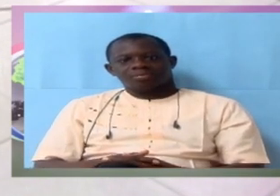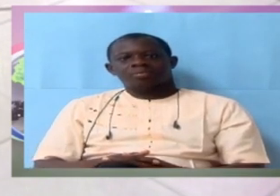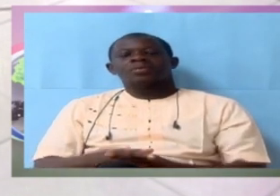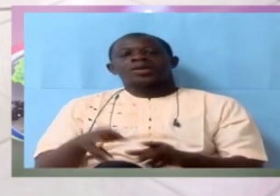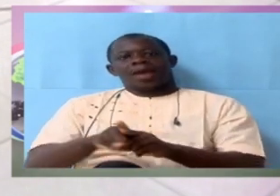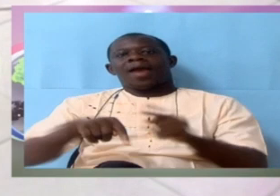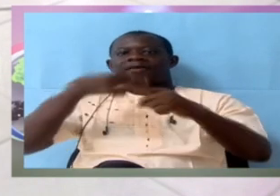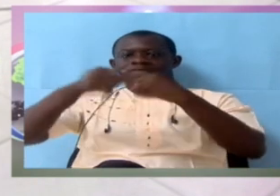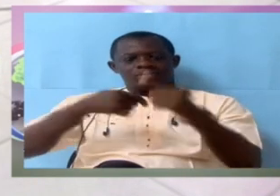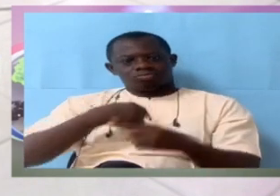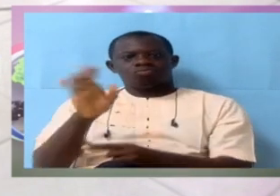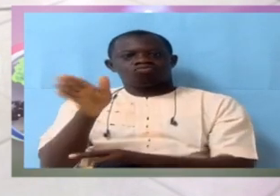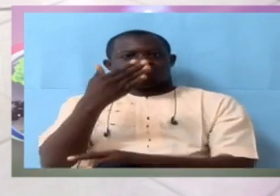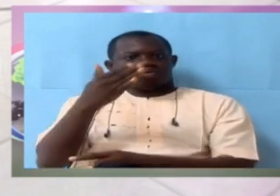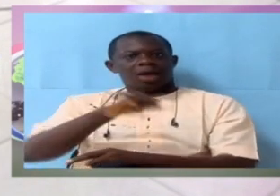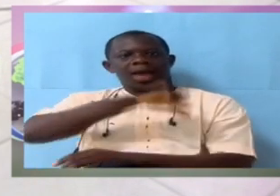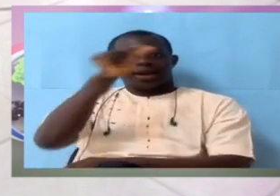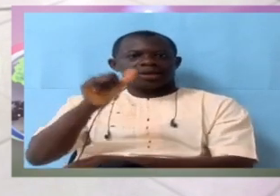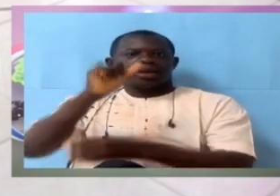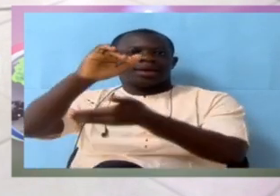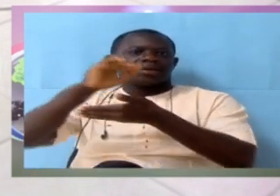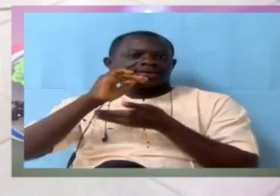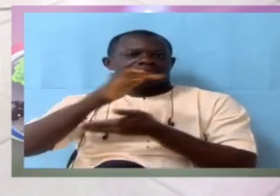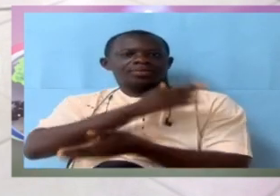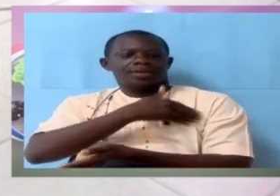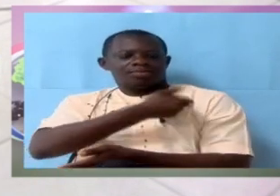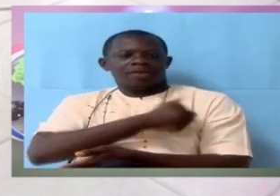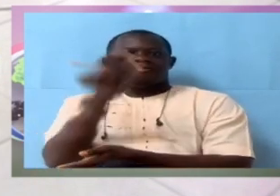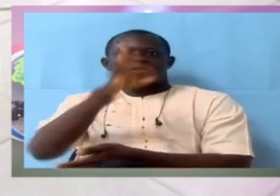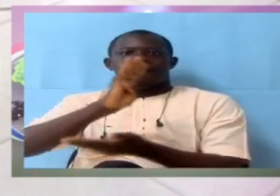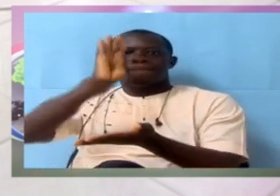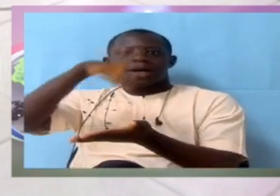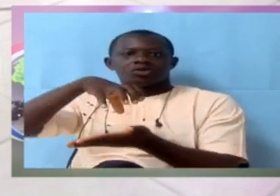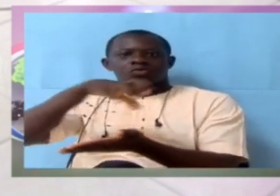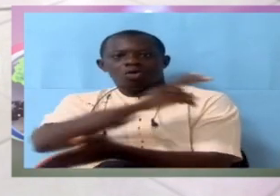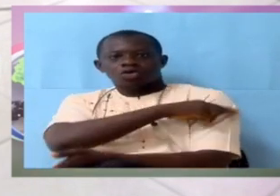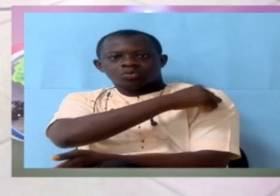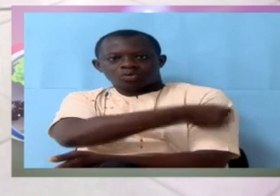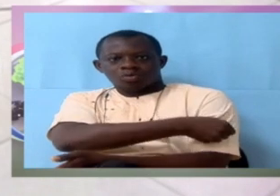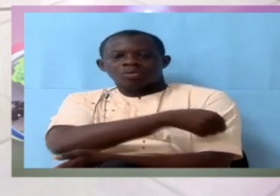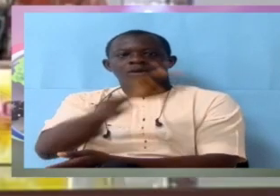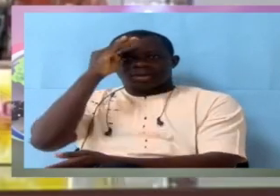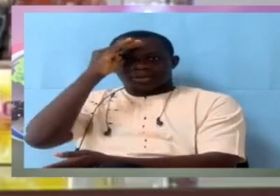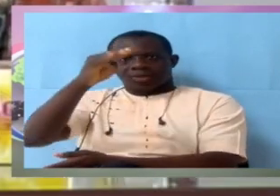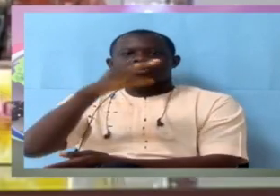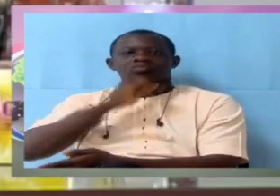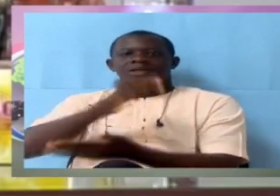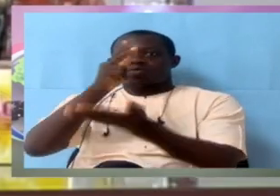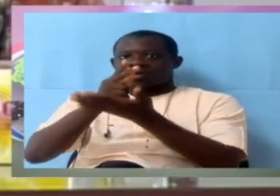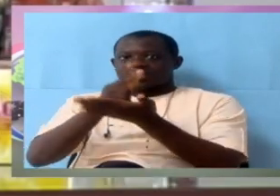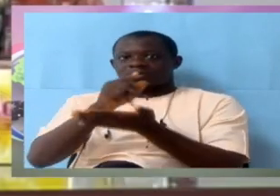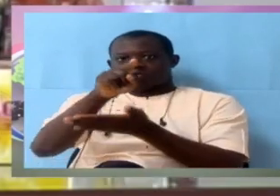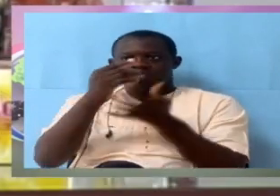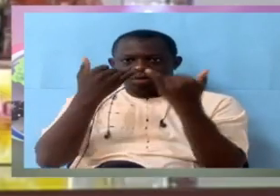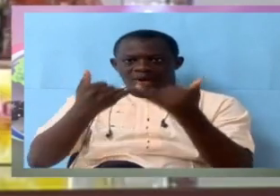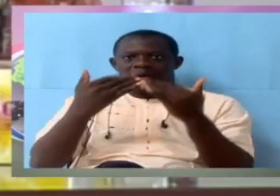Then I went on taking treatment from the Banjul hospital. Thank you, Mr. Witness. You've now told us that